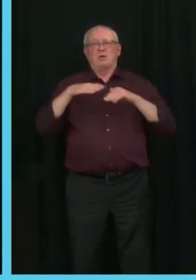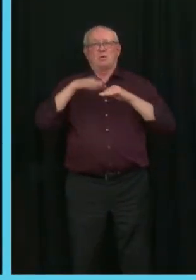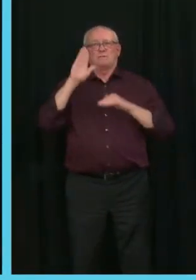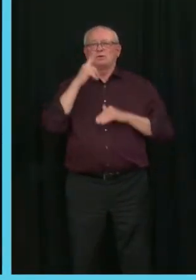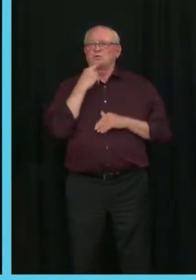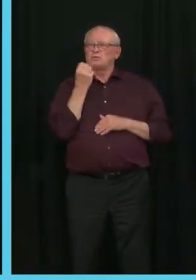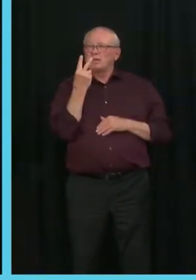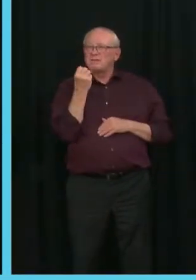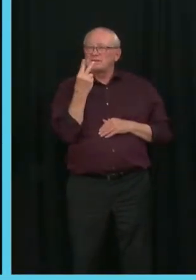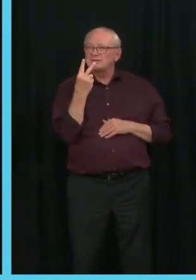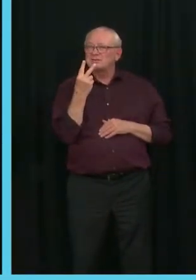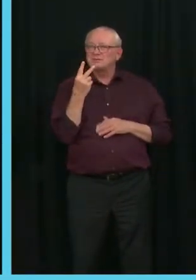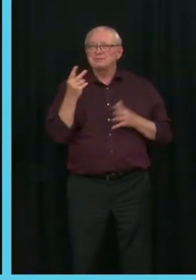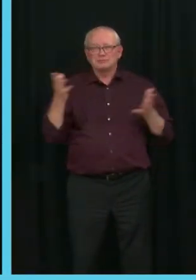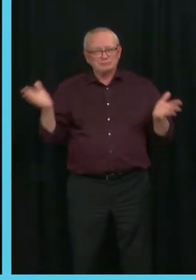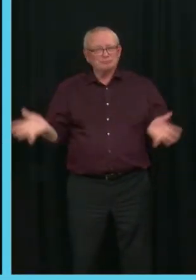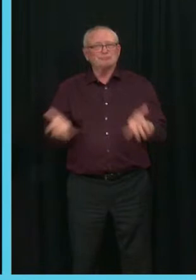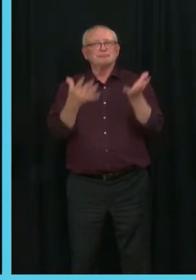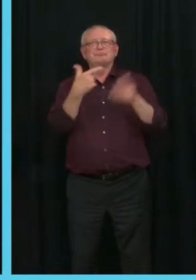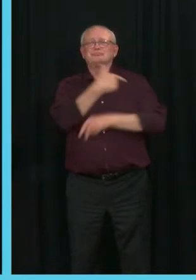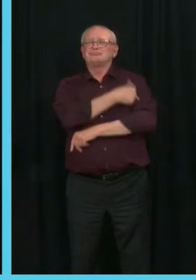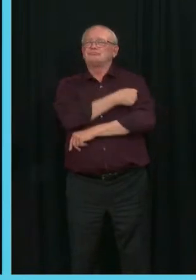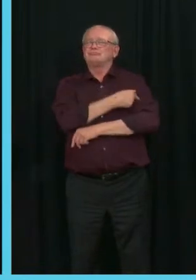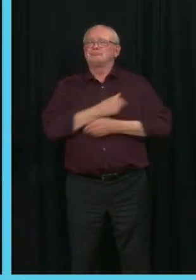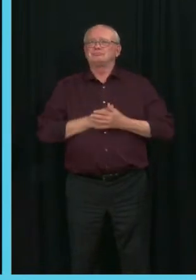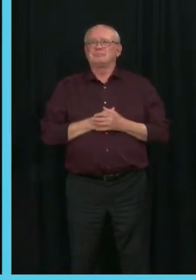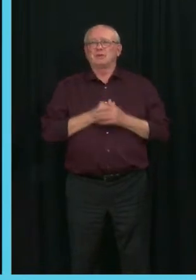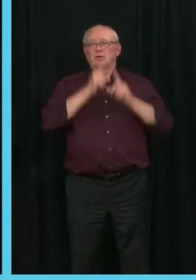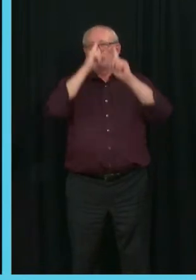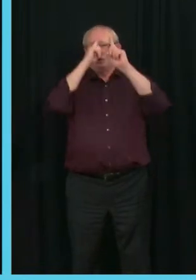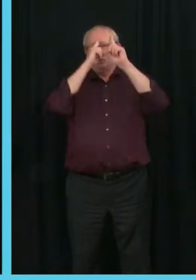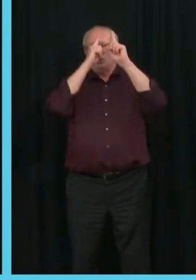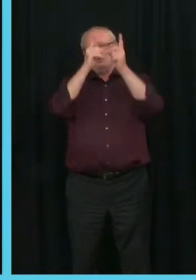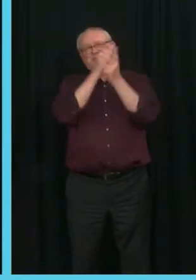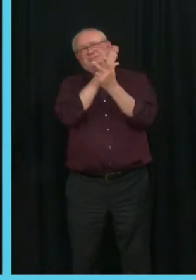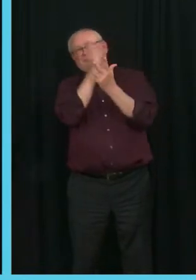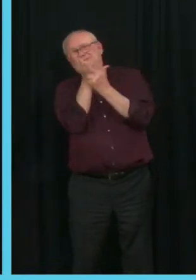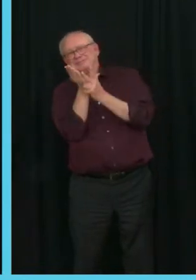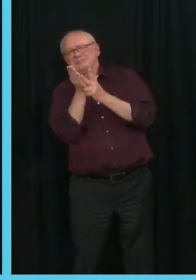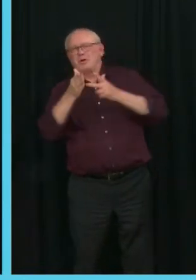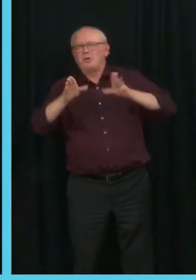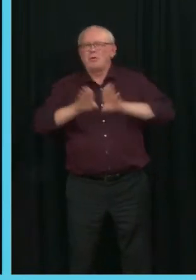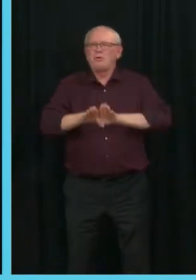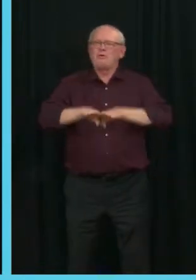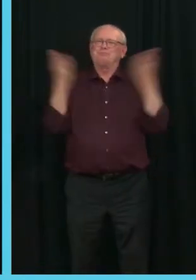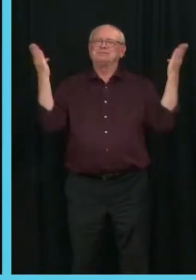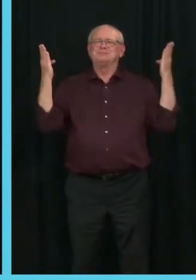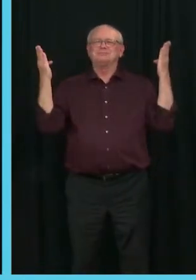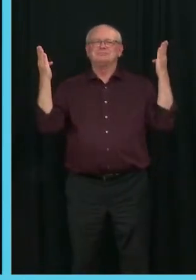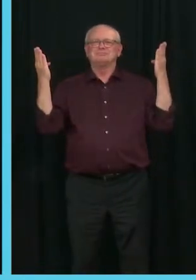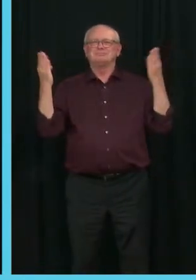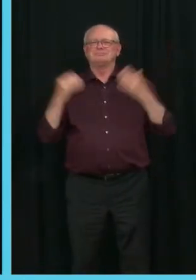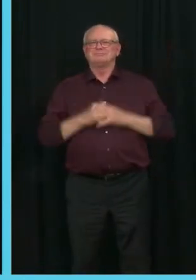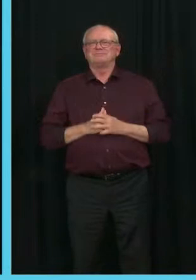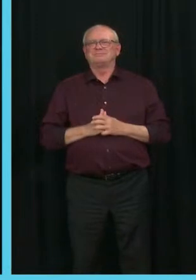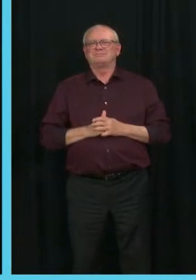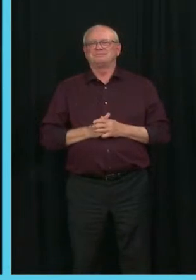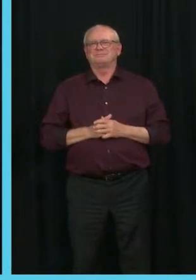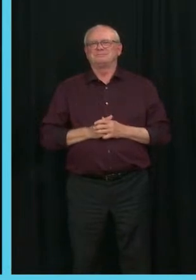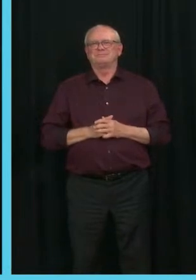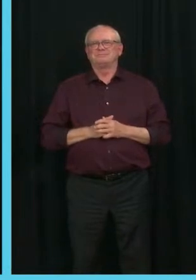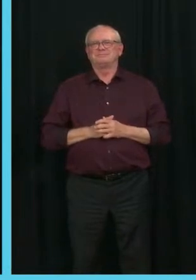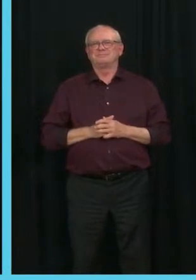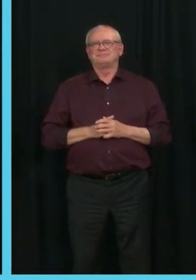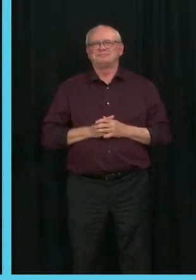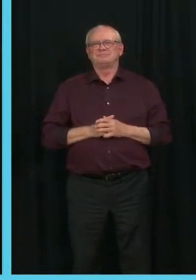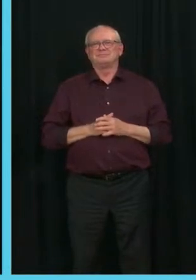let us move to stage 3 and be fully open again. Now, if you have any questions, If you have any concerns about